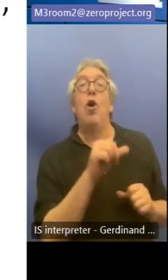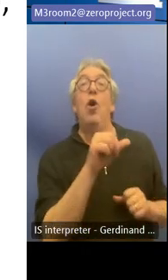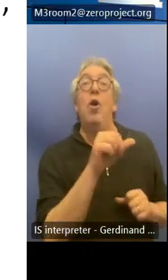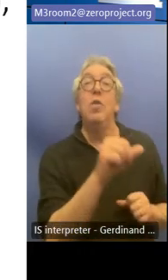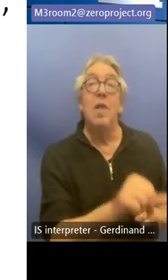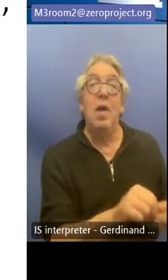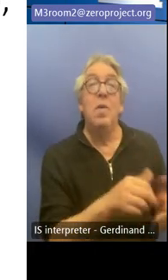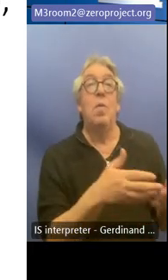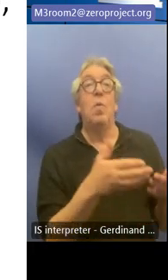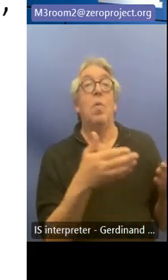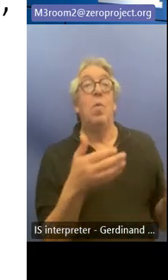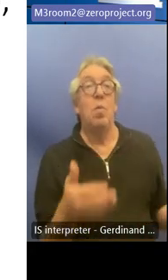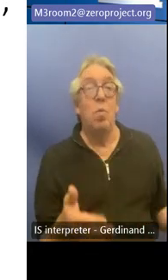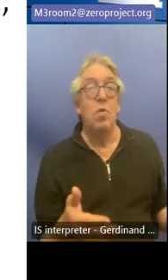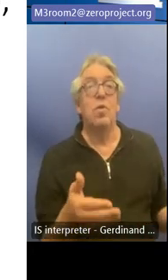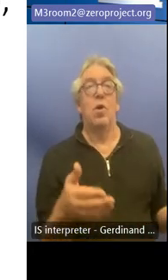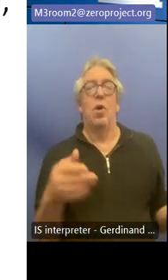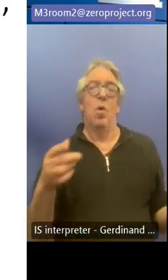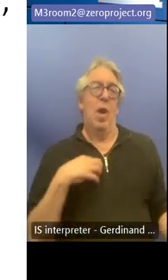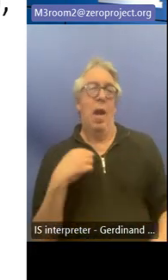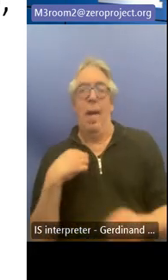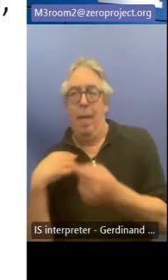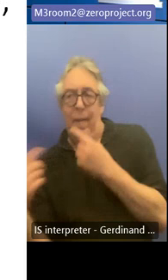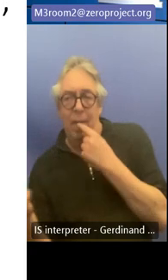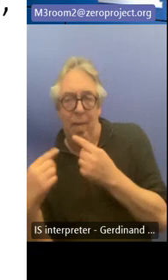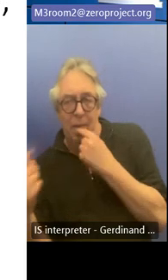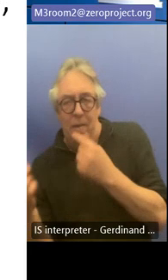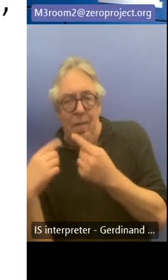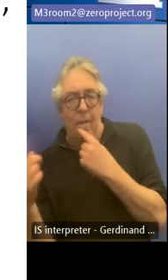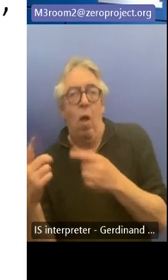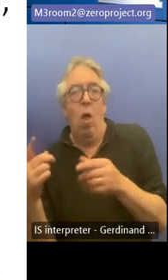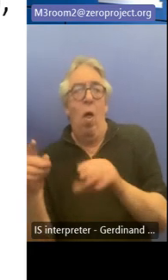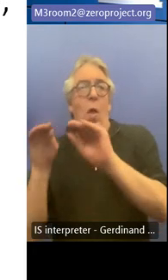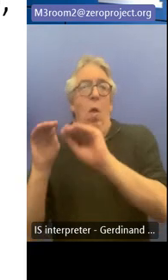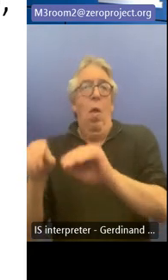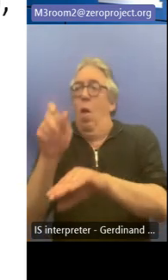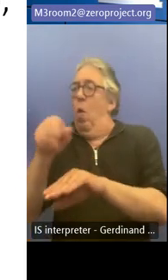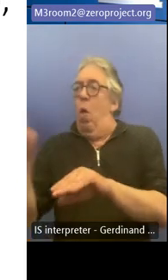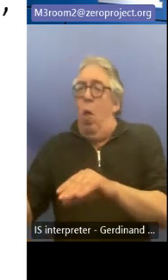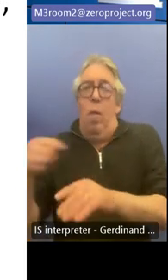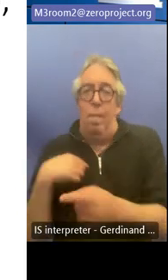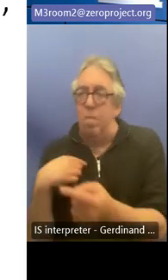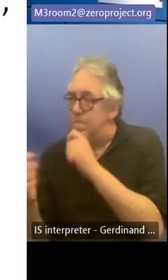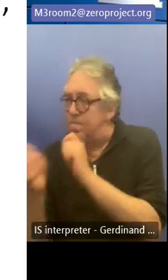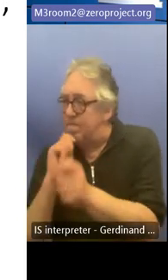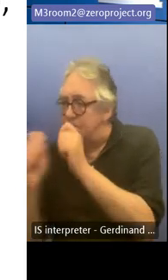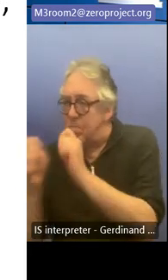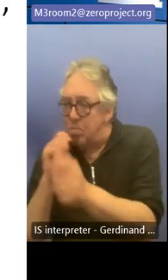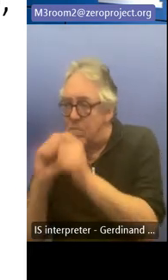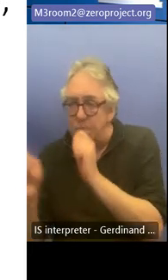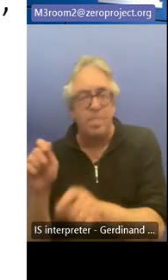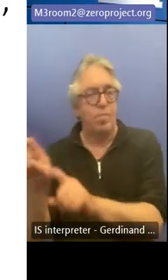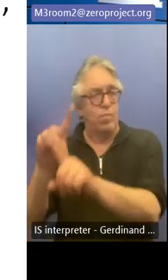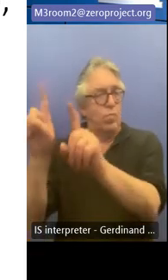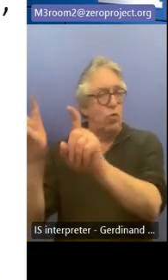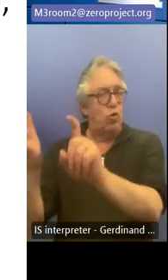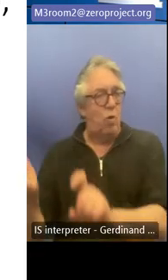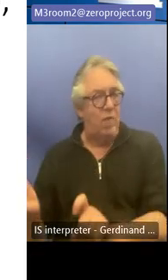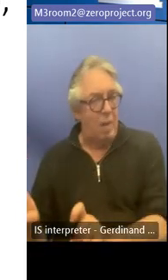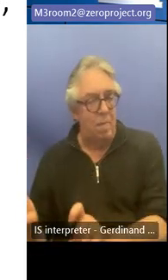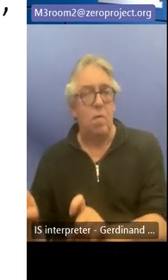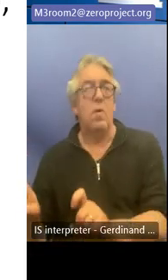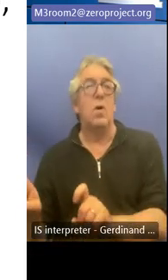group with teachers and the other actors participating in the process. And the second moment, we have the support and the